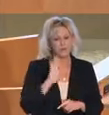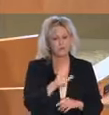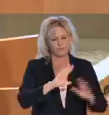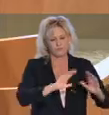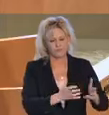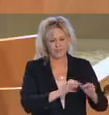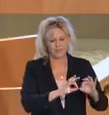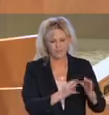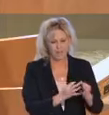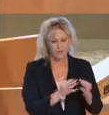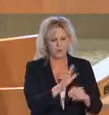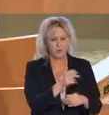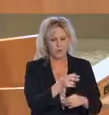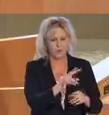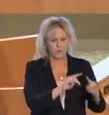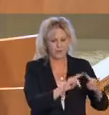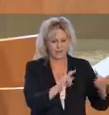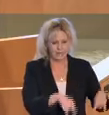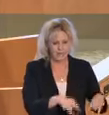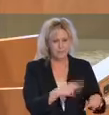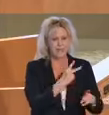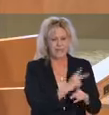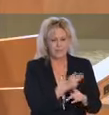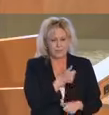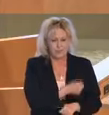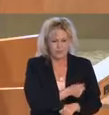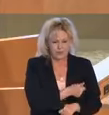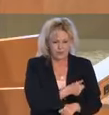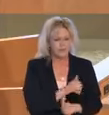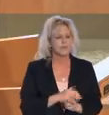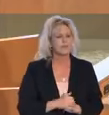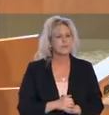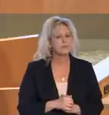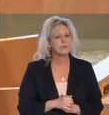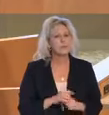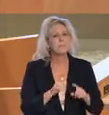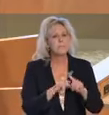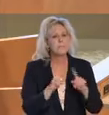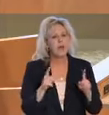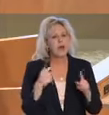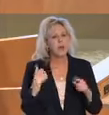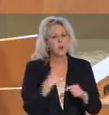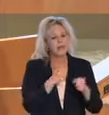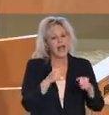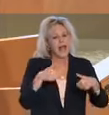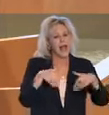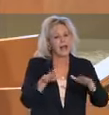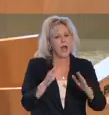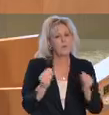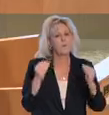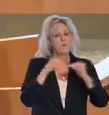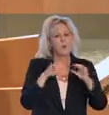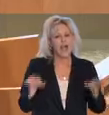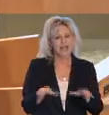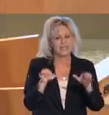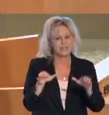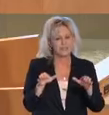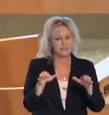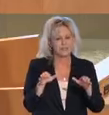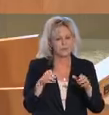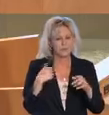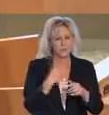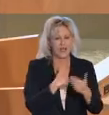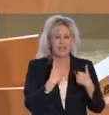family in your own campsite, keeping to yourself. But we're at least allowing some more of those activities coming out. We